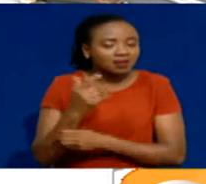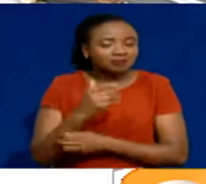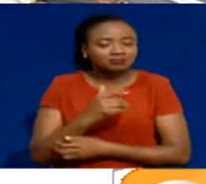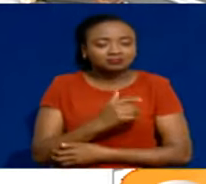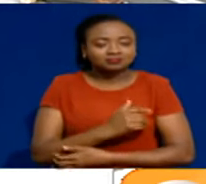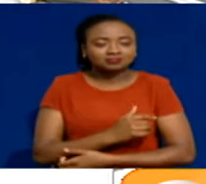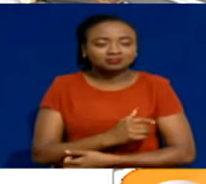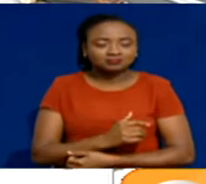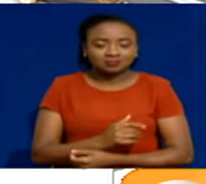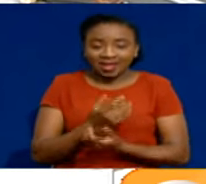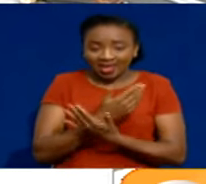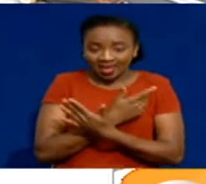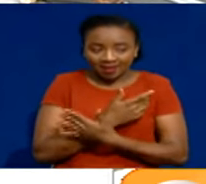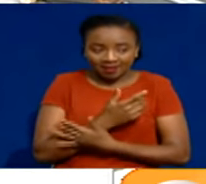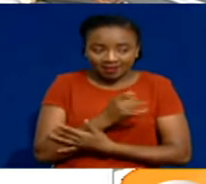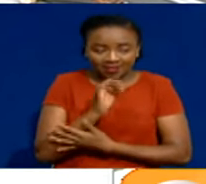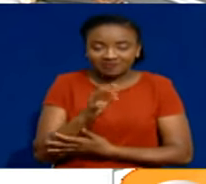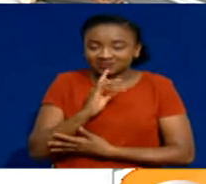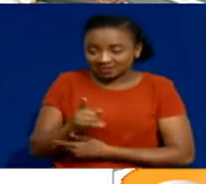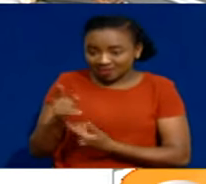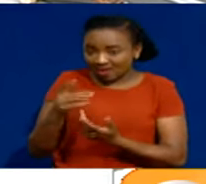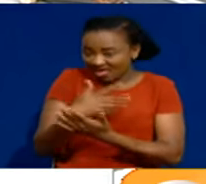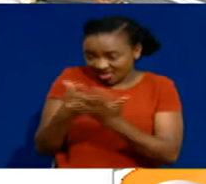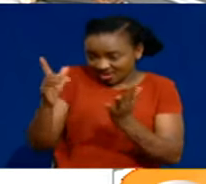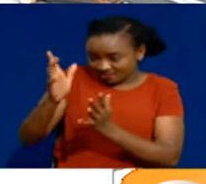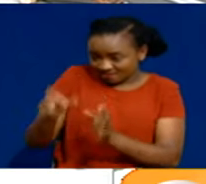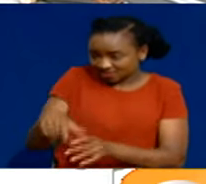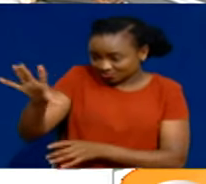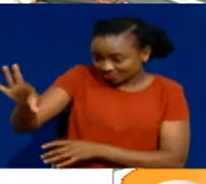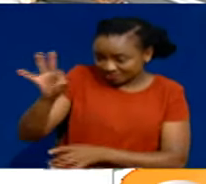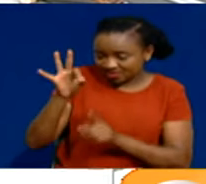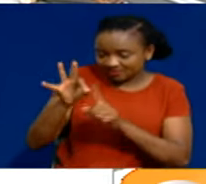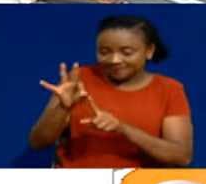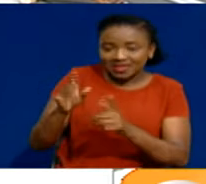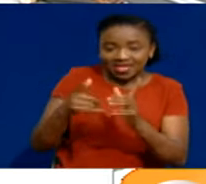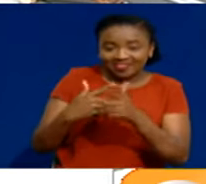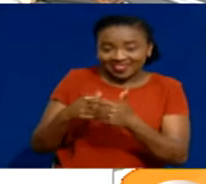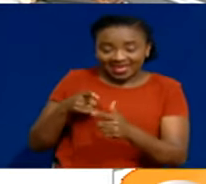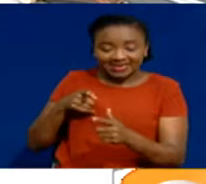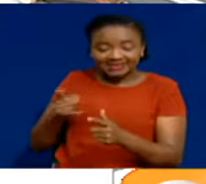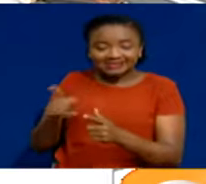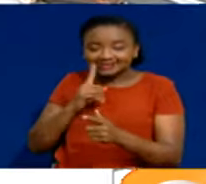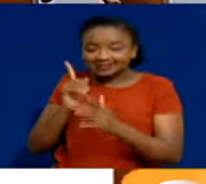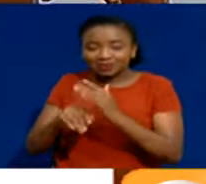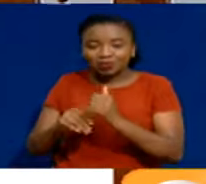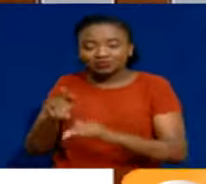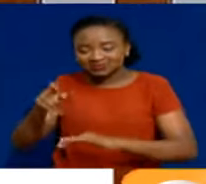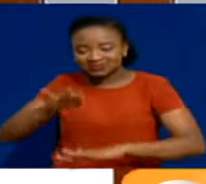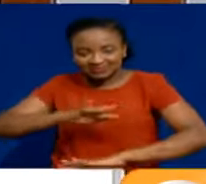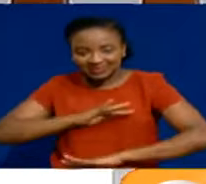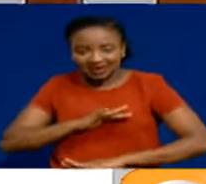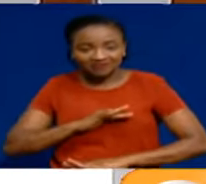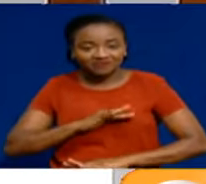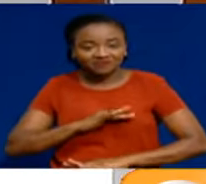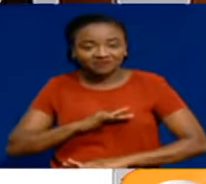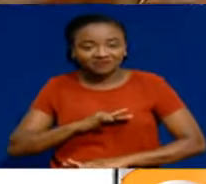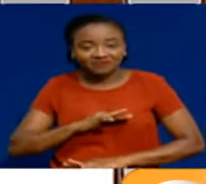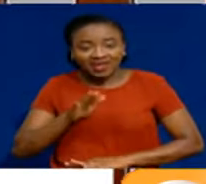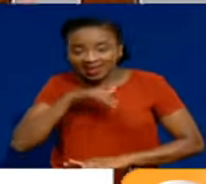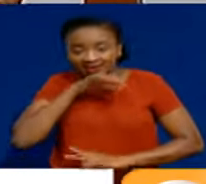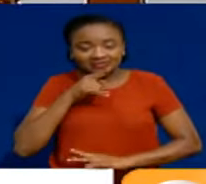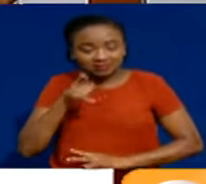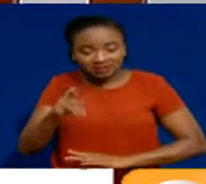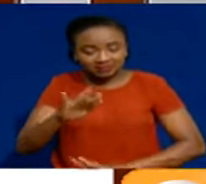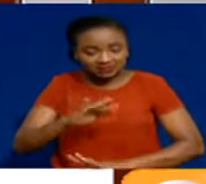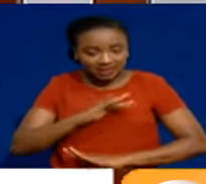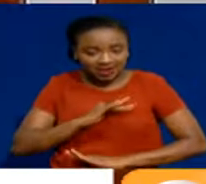if he... And campaigns for him. And he says Tosha. Yeah. That person can beat Ruto? But that, let me tell you,